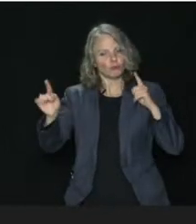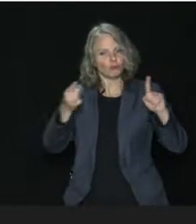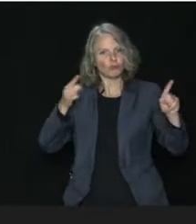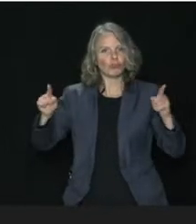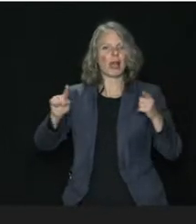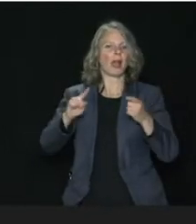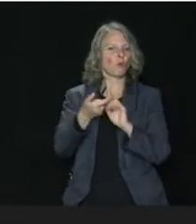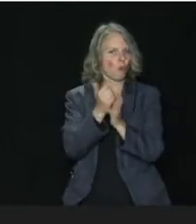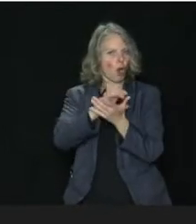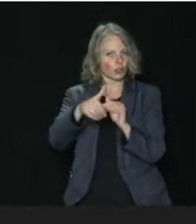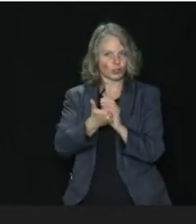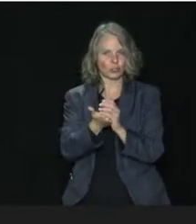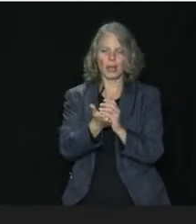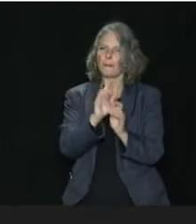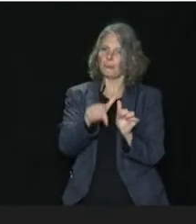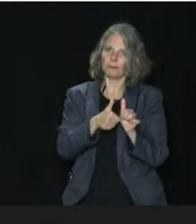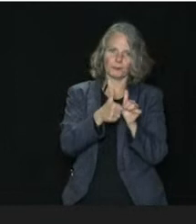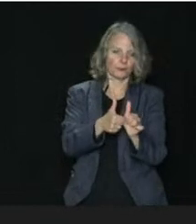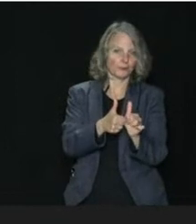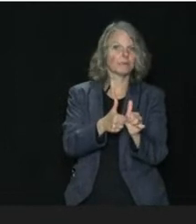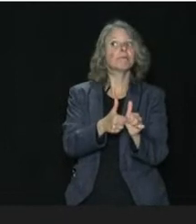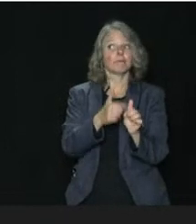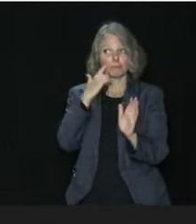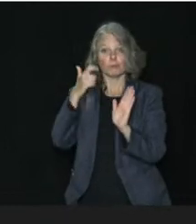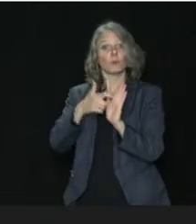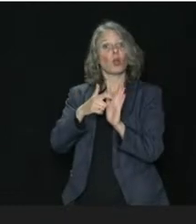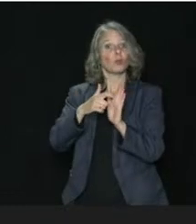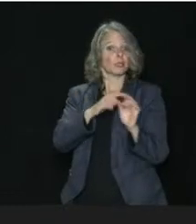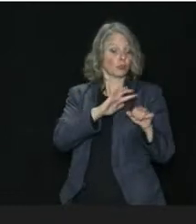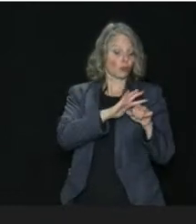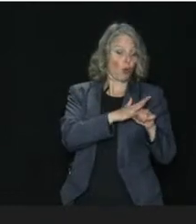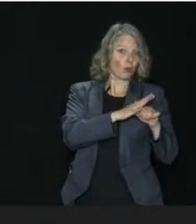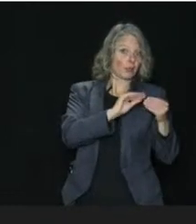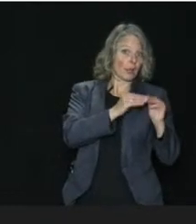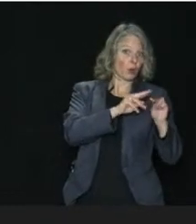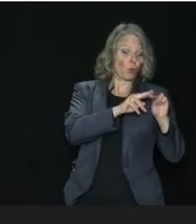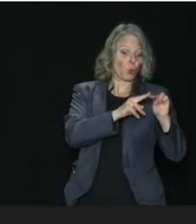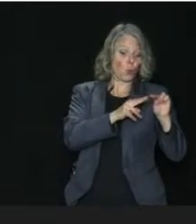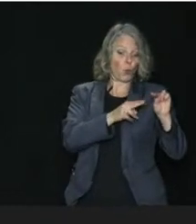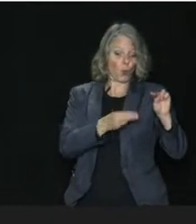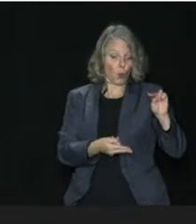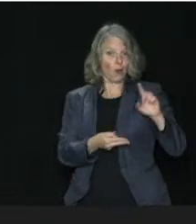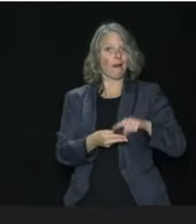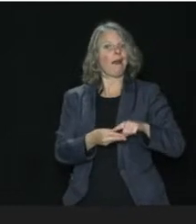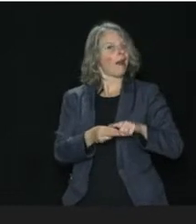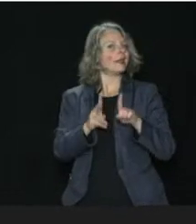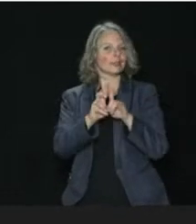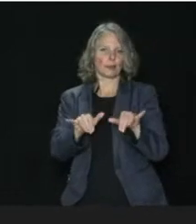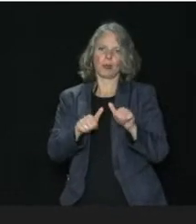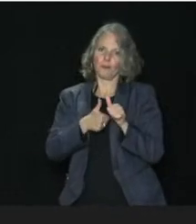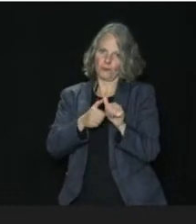even as we're beginning to see the positive impact of COVID-19 vaccines.